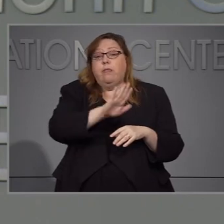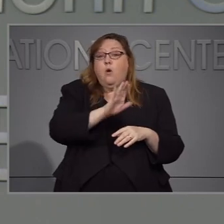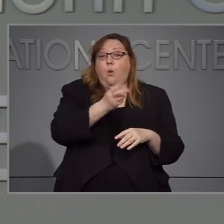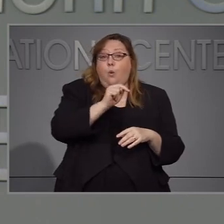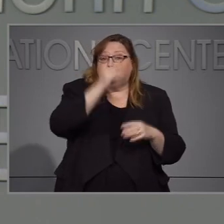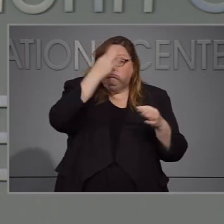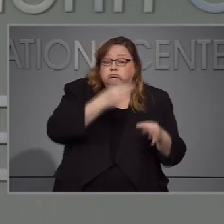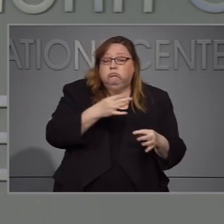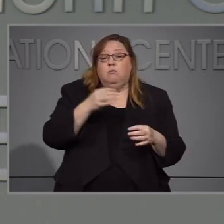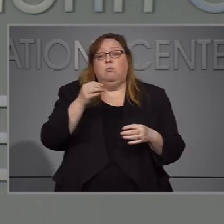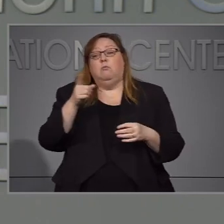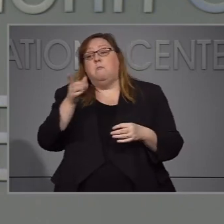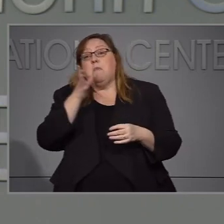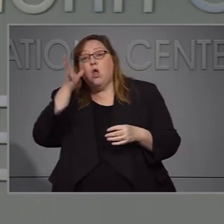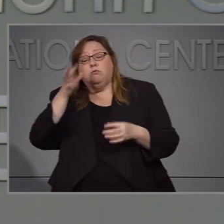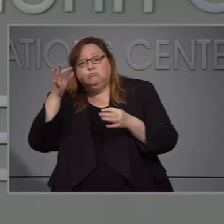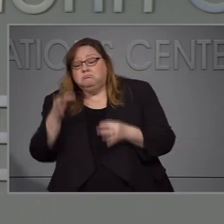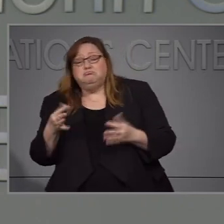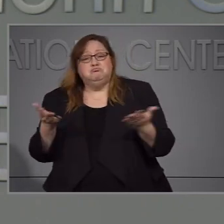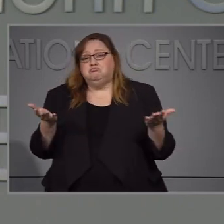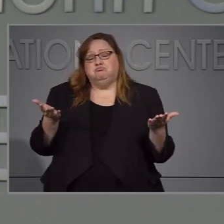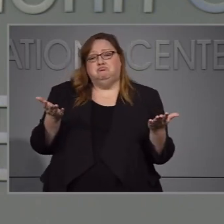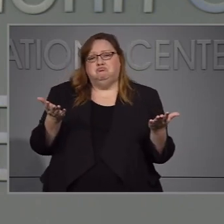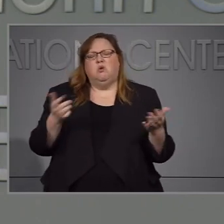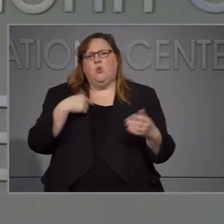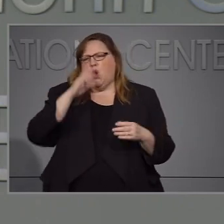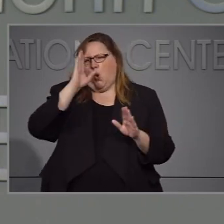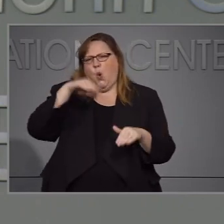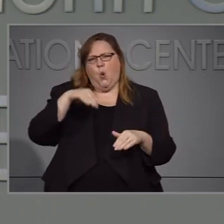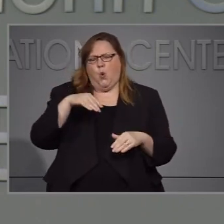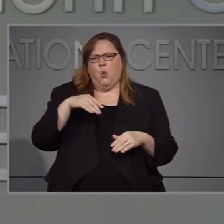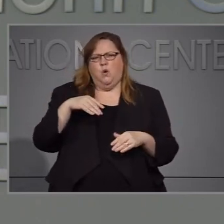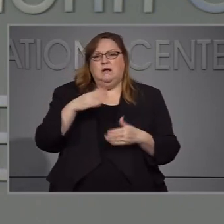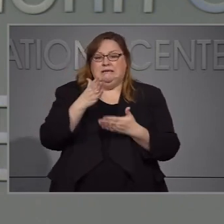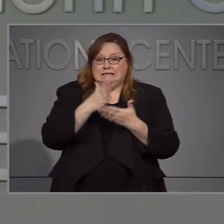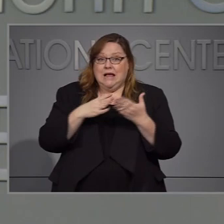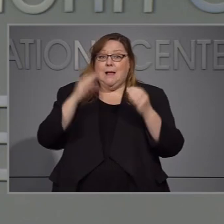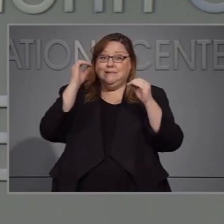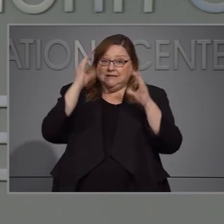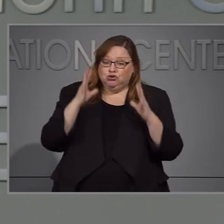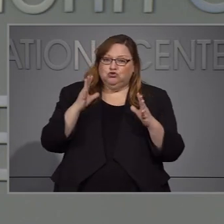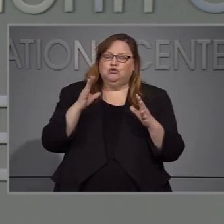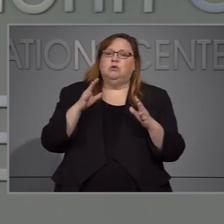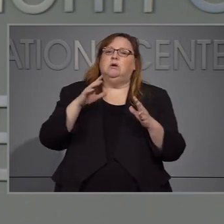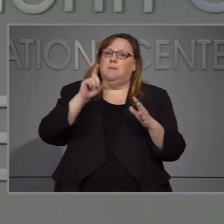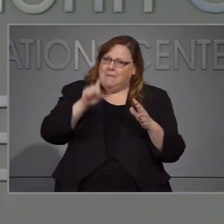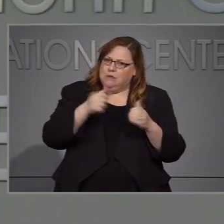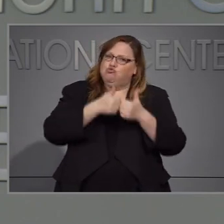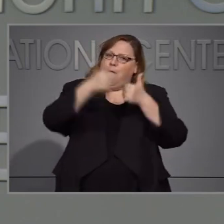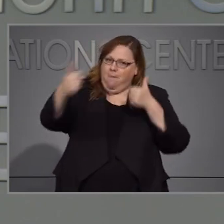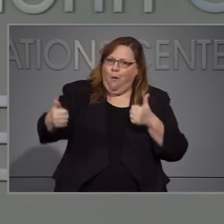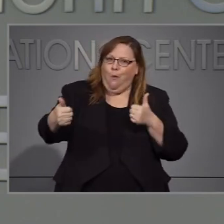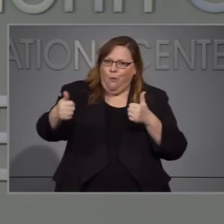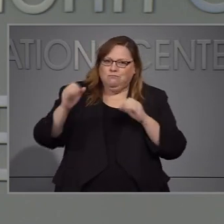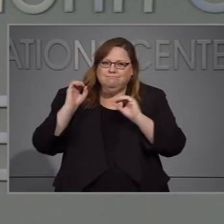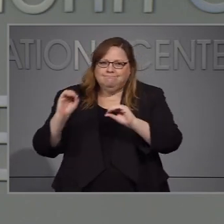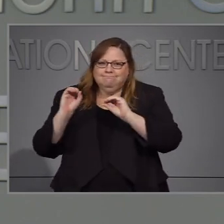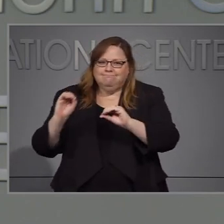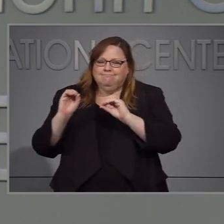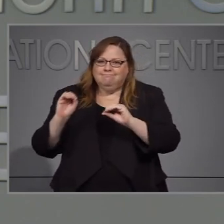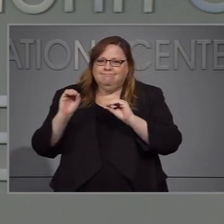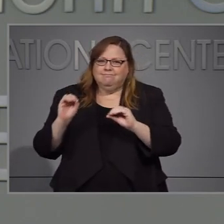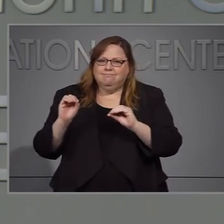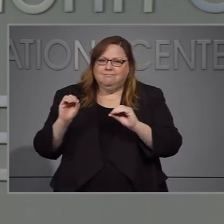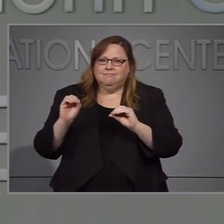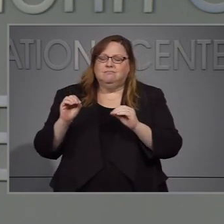that parents would choose. So we know that we're going to have teachers who are engaged in remote learning. So we want